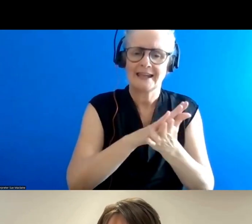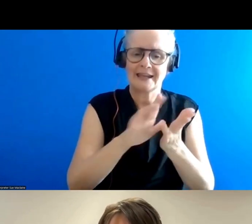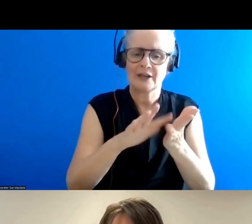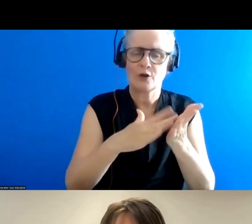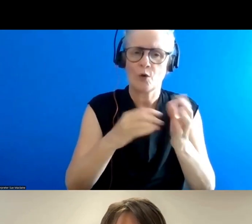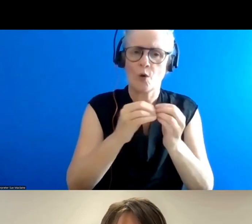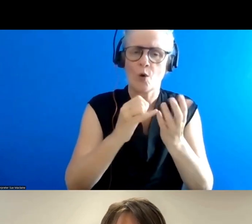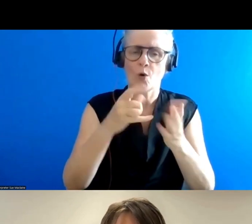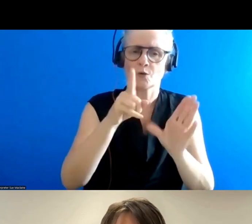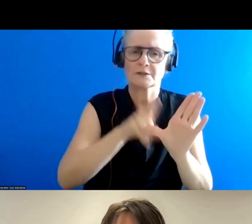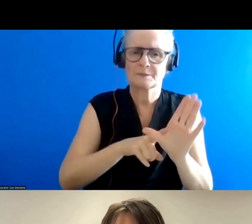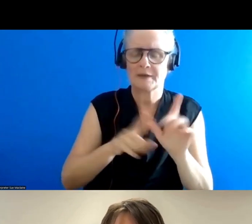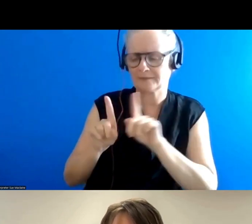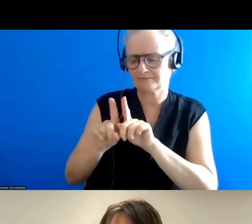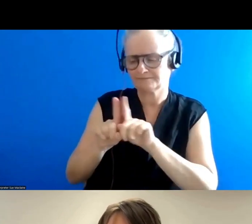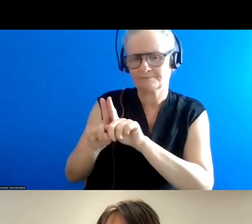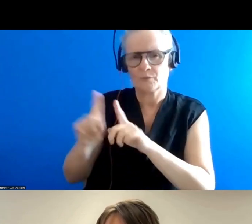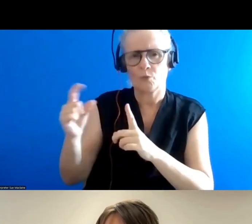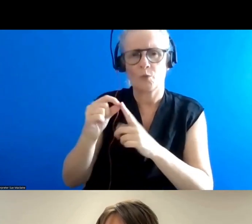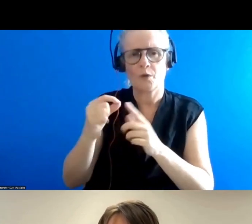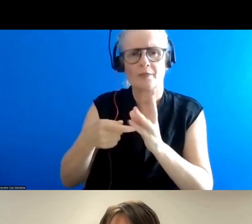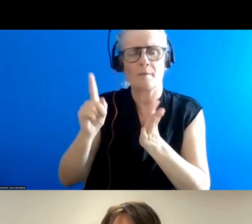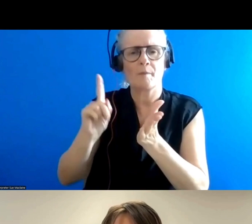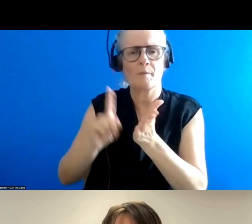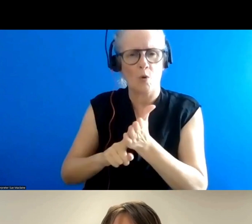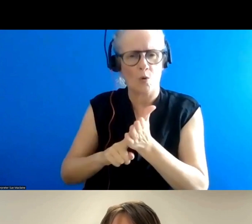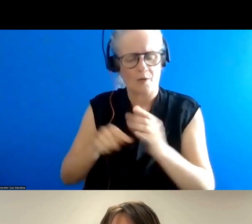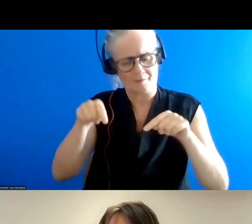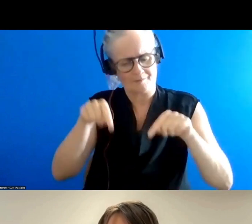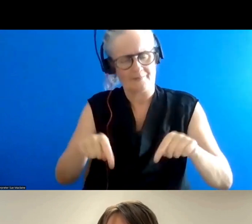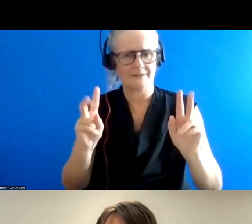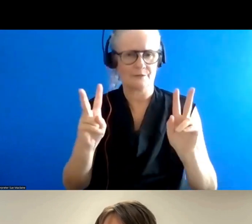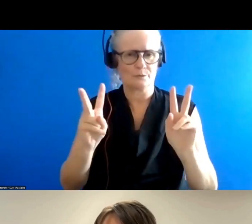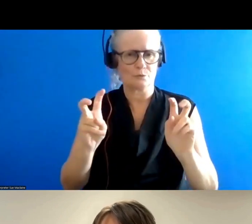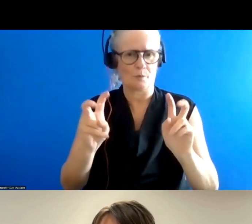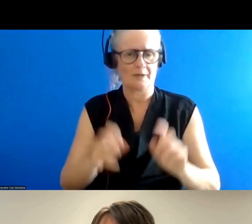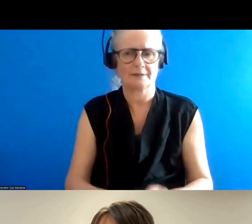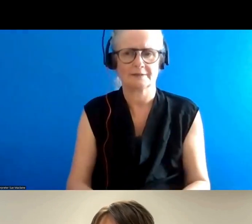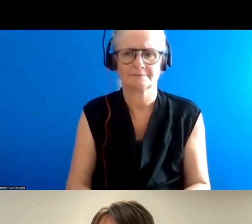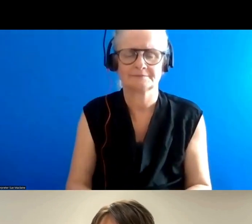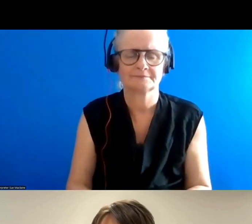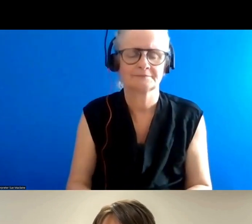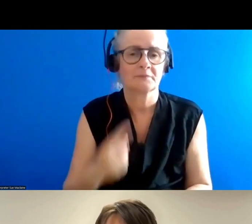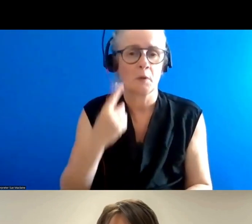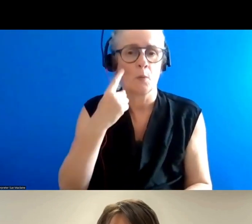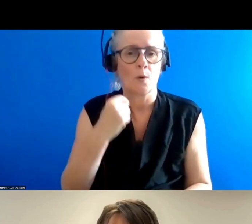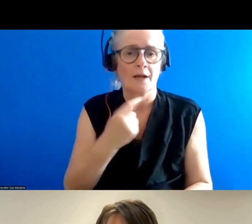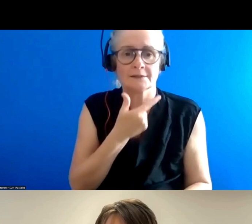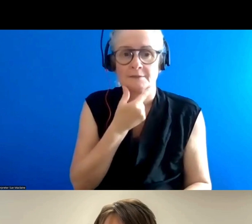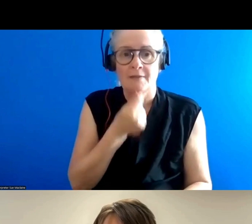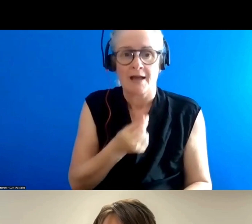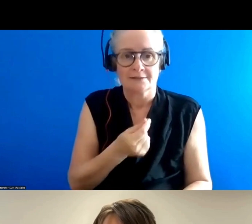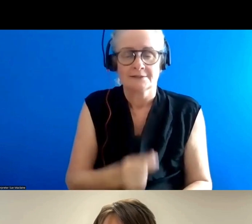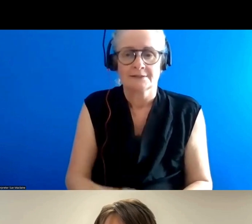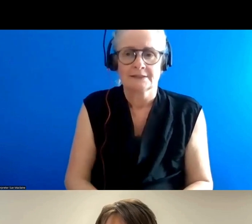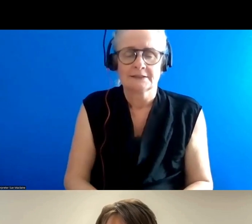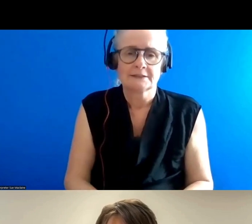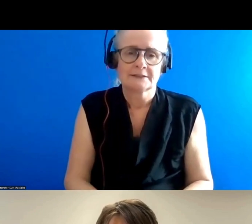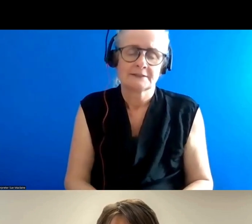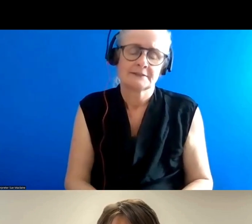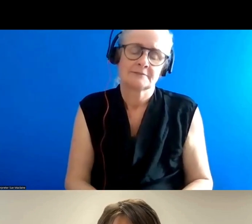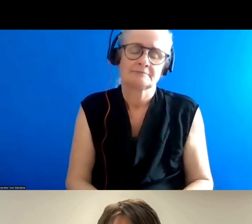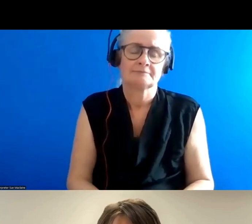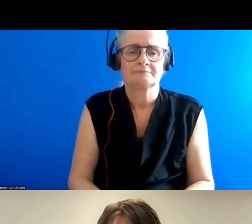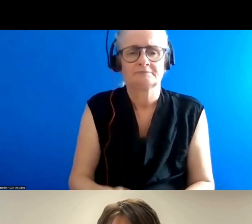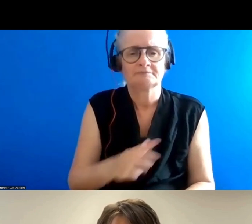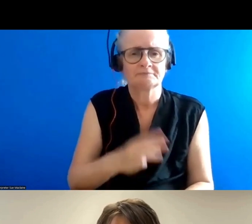at Arts Council England across this area that we'll be talking about today. I'm a white male. I'm in my mid to late 30s